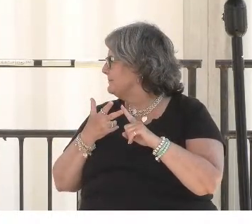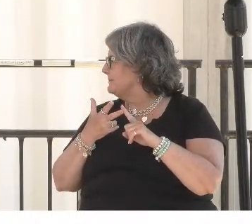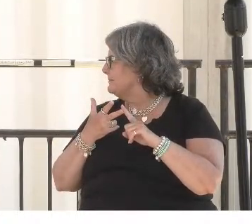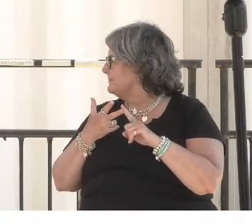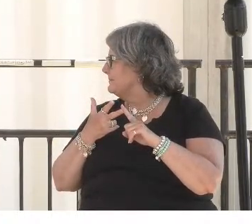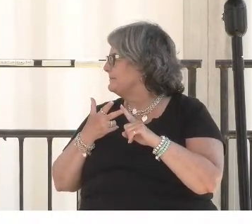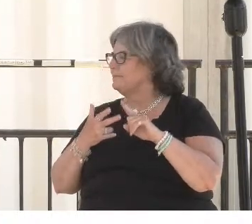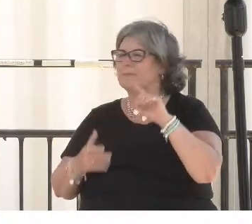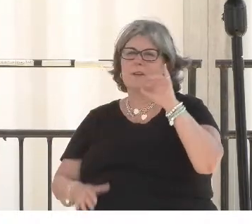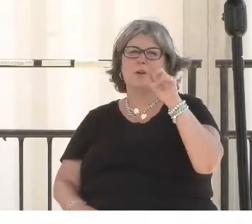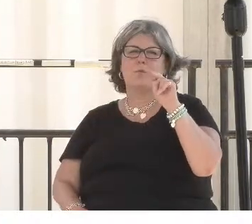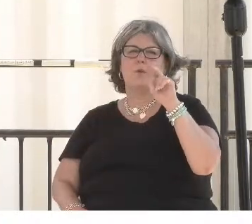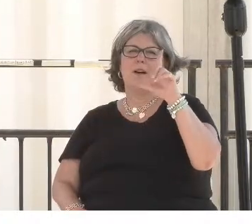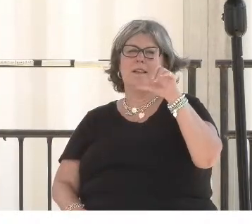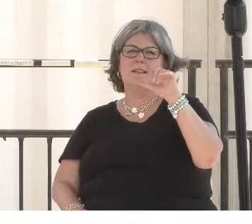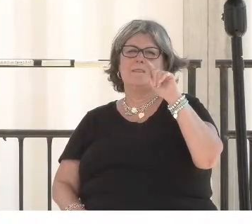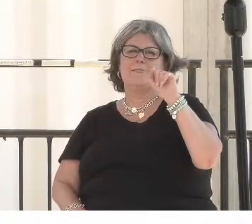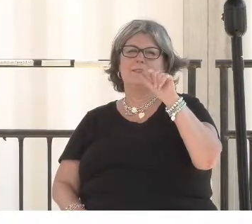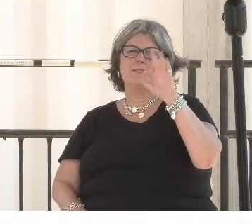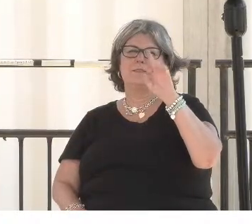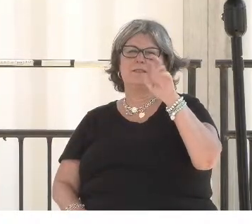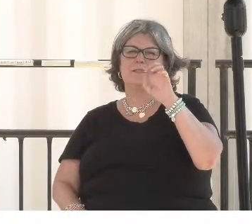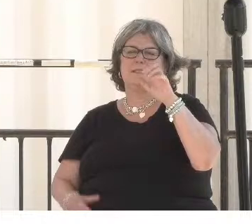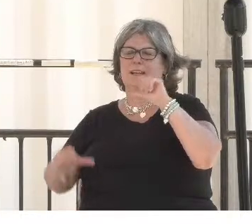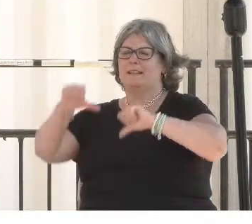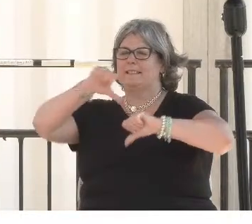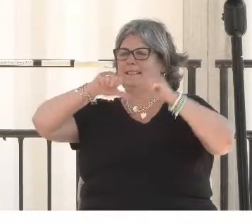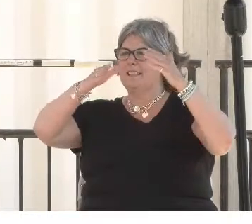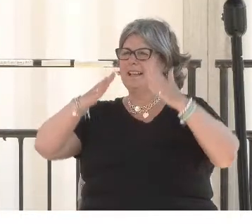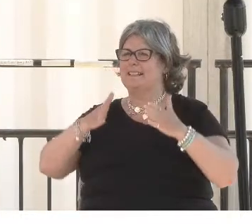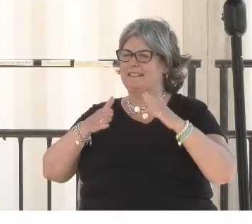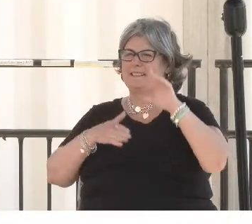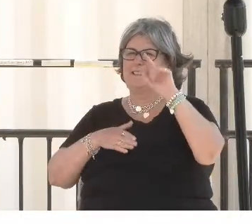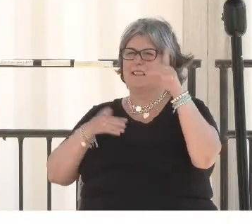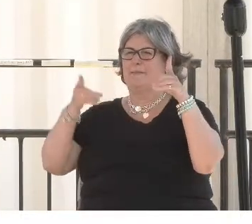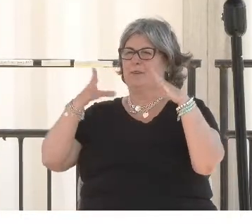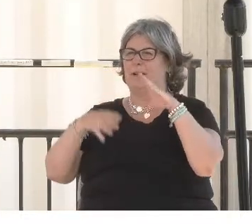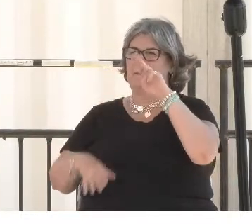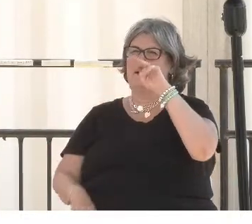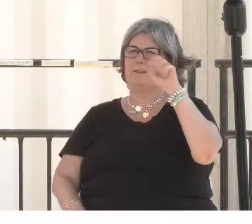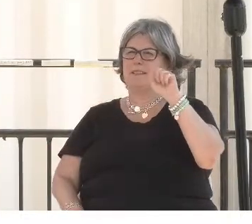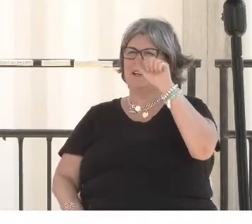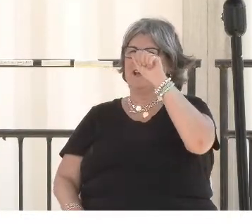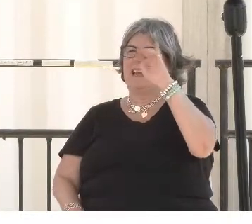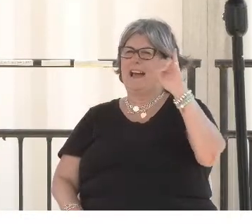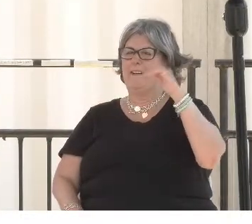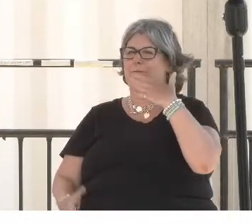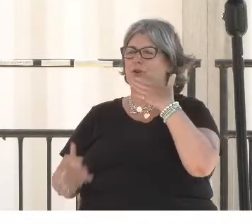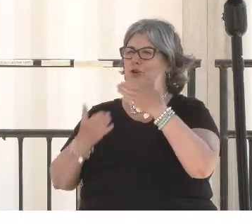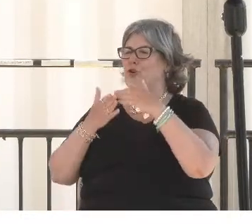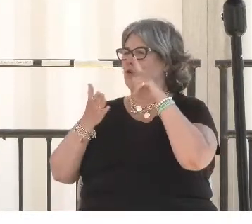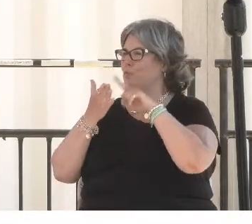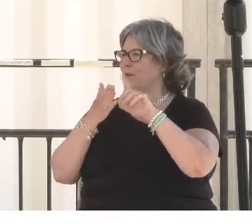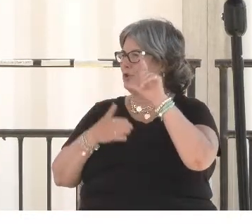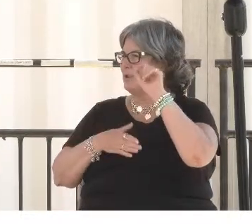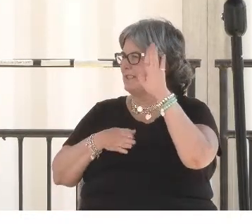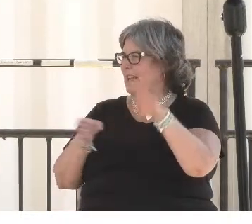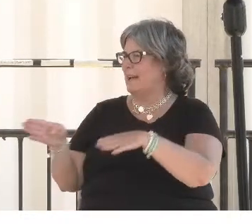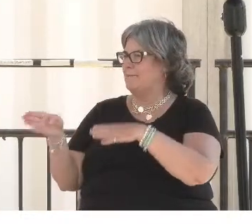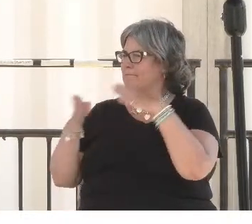We also have Juan Lavista Ferres, Chief Scientist and Lab Director, Microsoft AI for Good Research